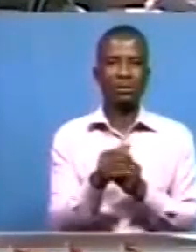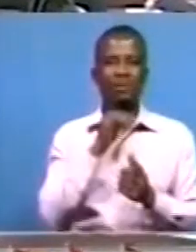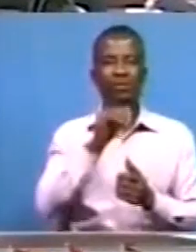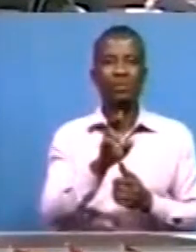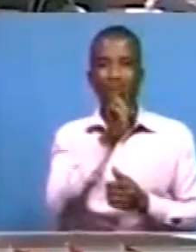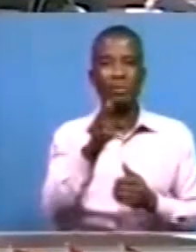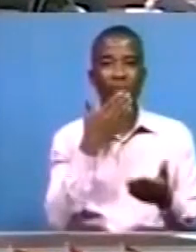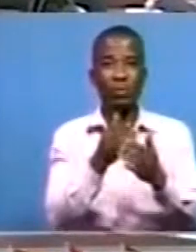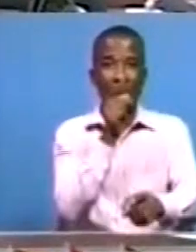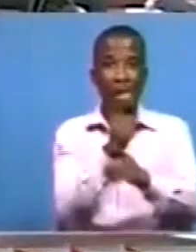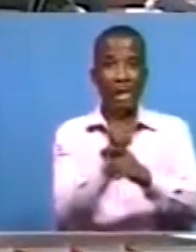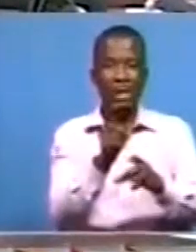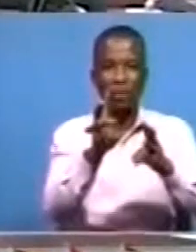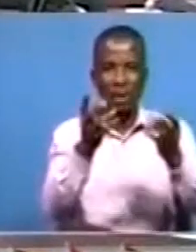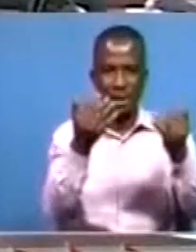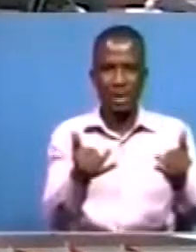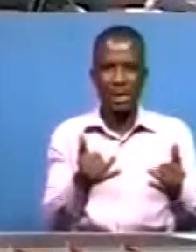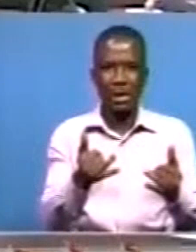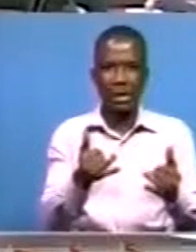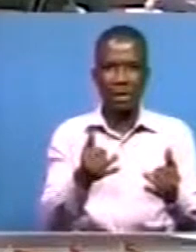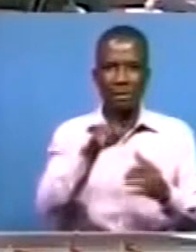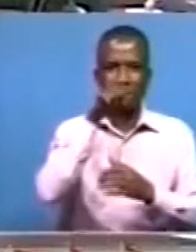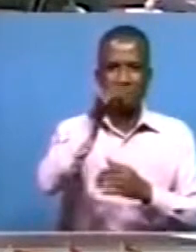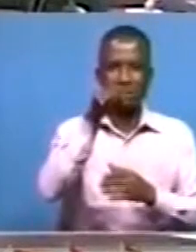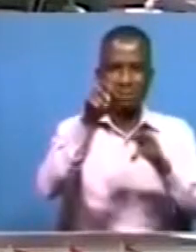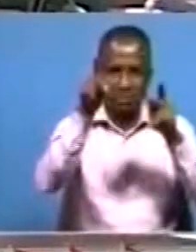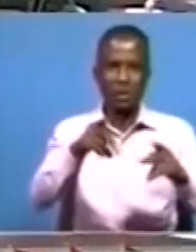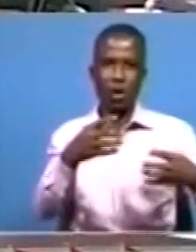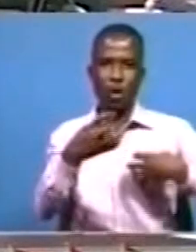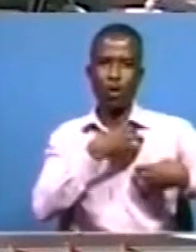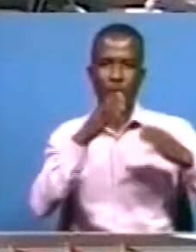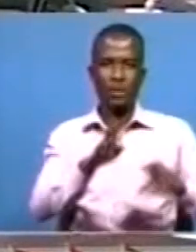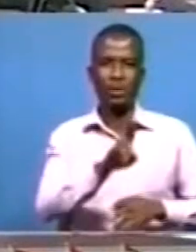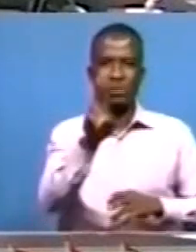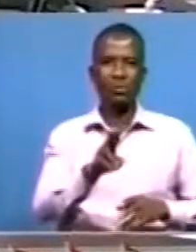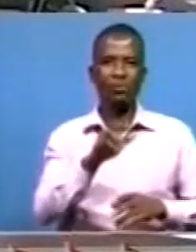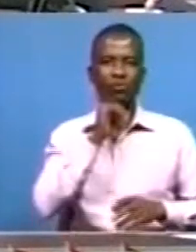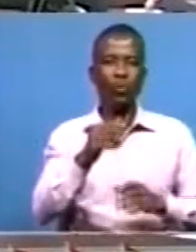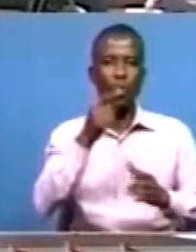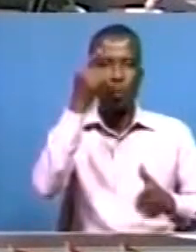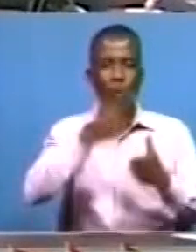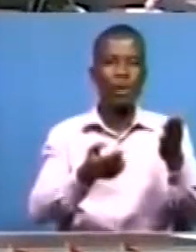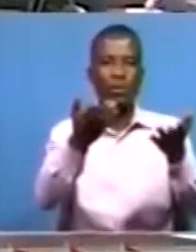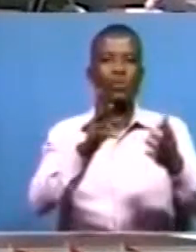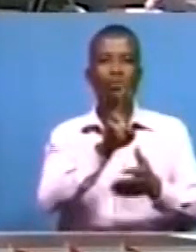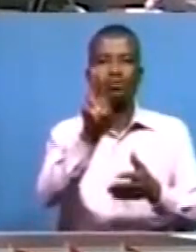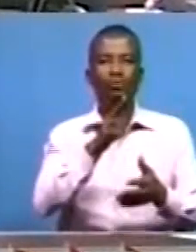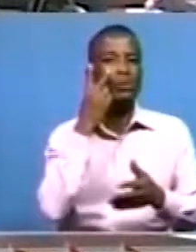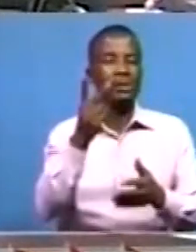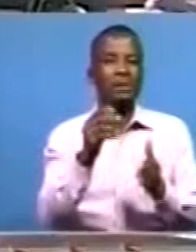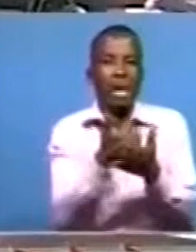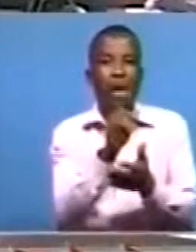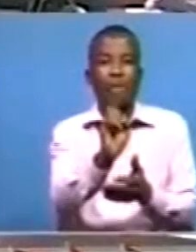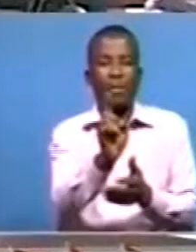of justice that our decision occasioned, since petitioner continues to insist on not disclosing what new material the